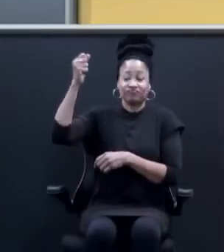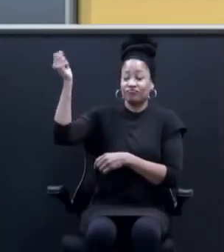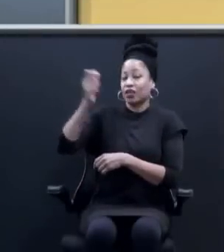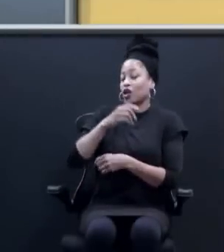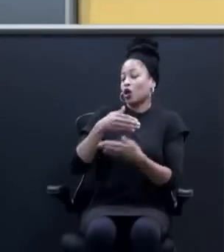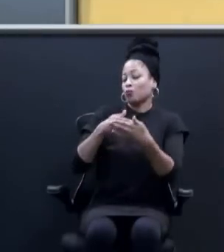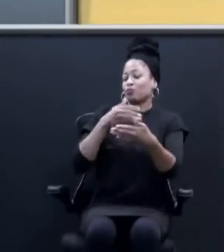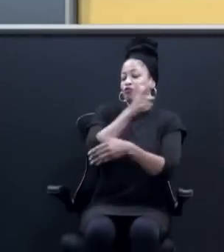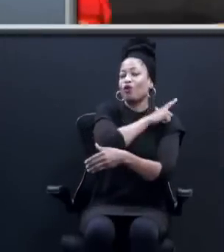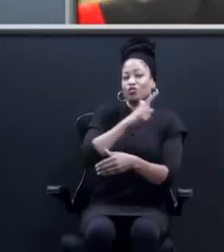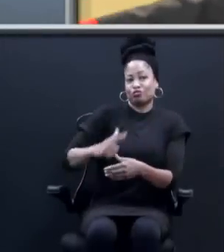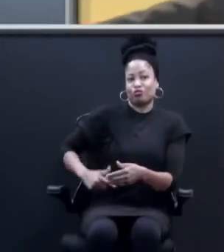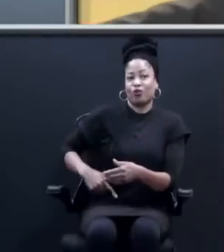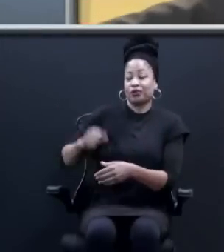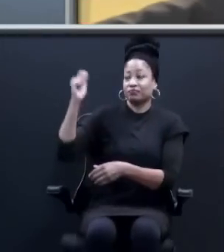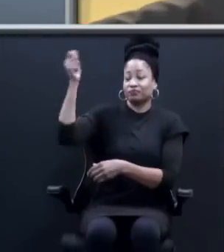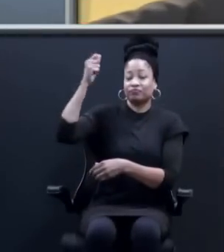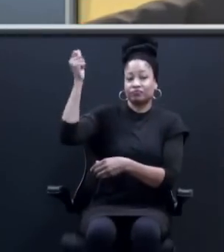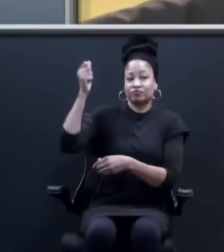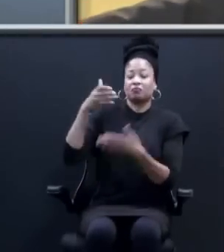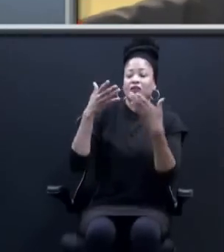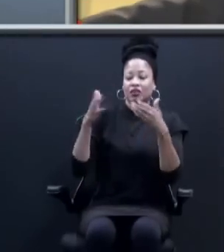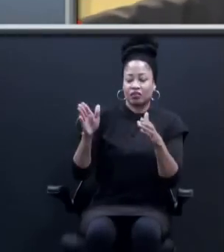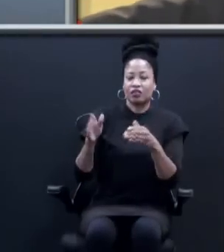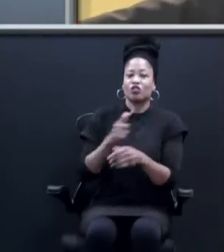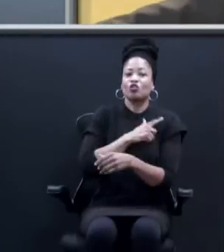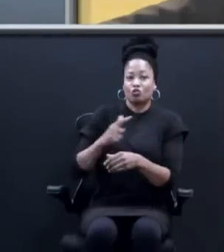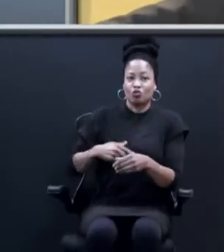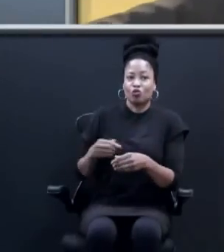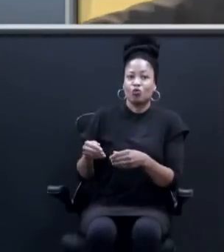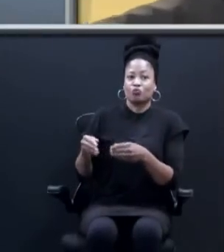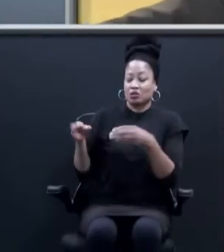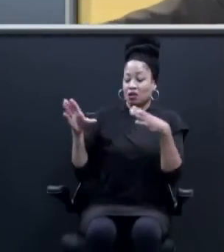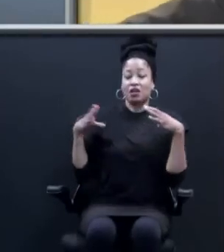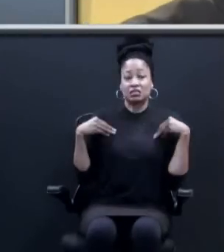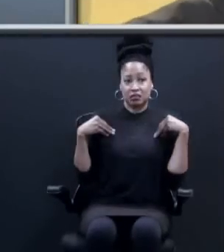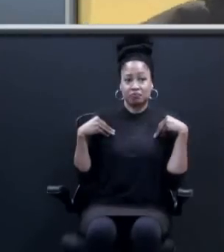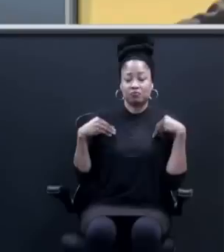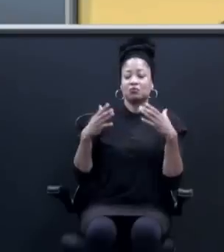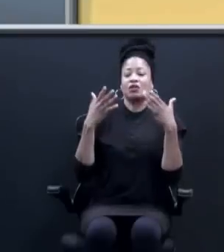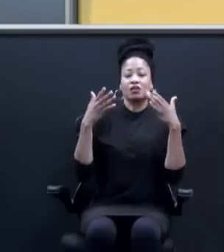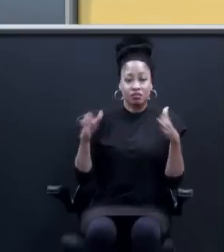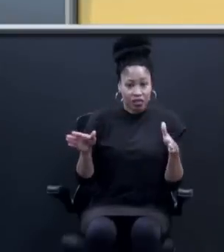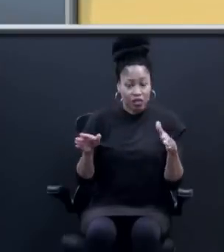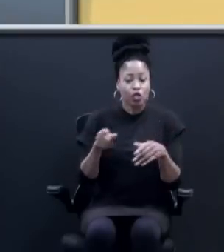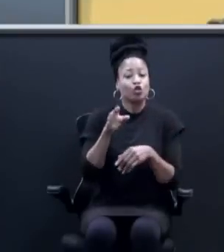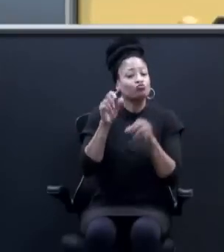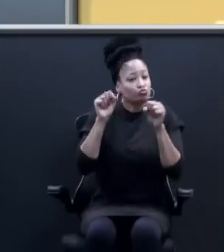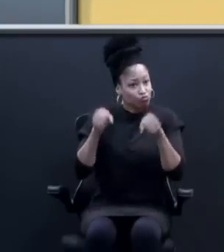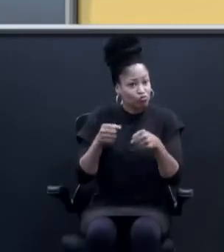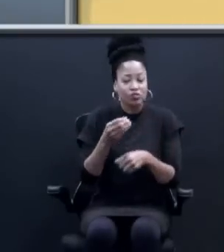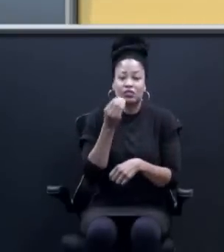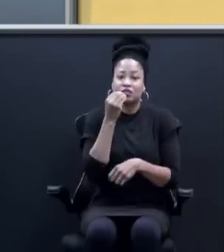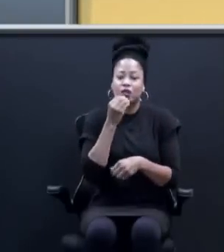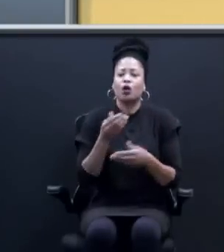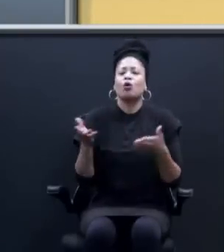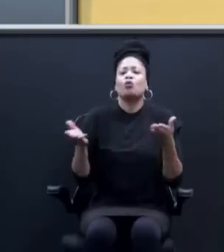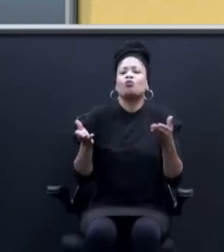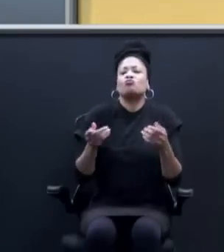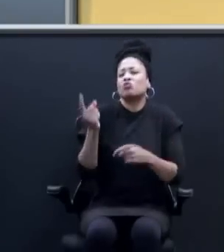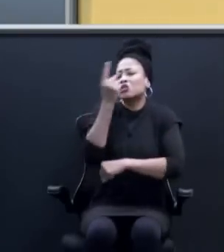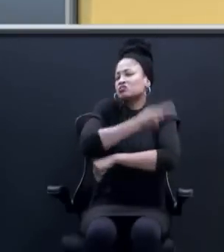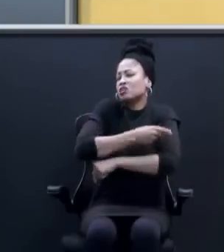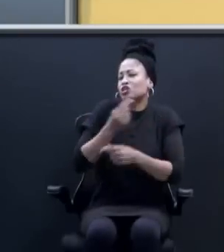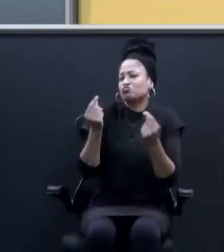So the Lord will accept it. Then you can eat of it. But what day do you do it?